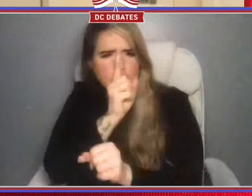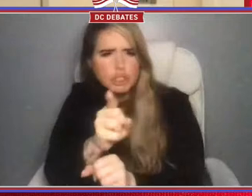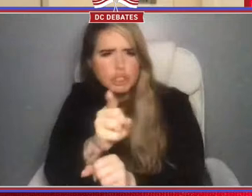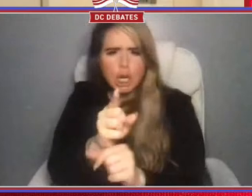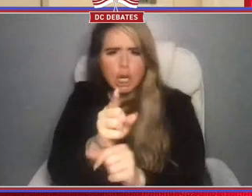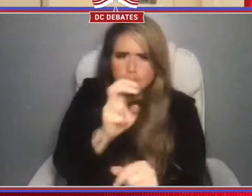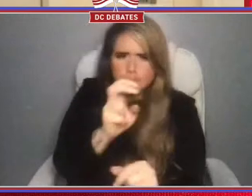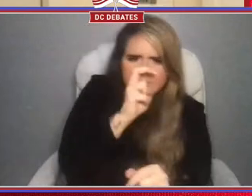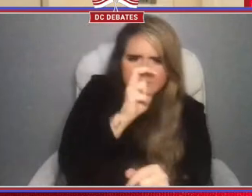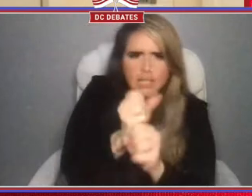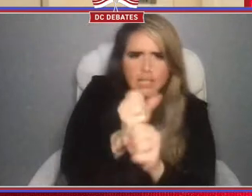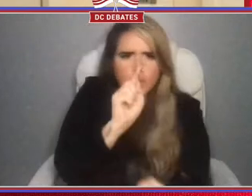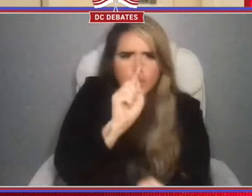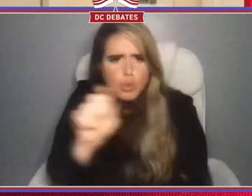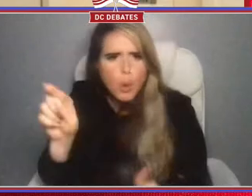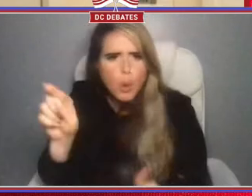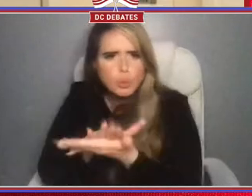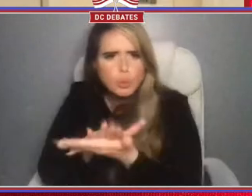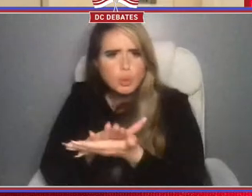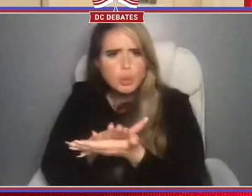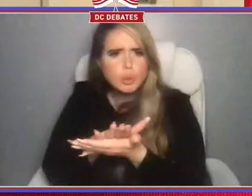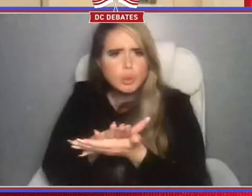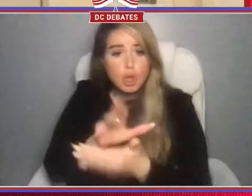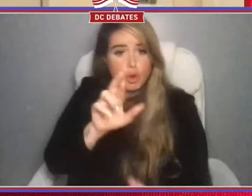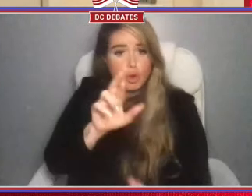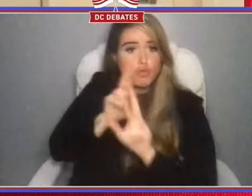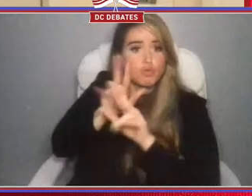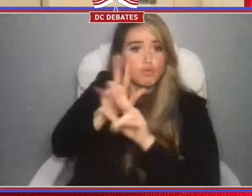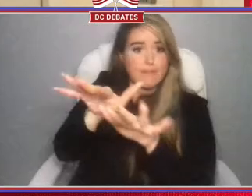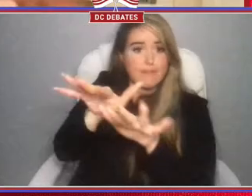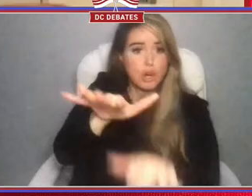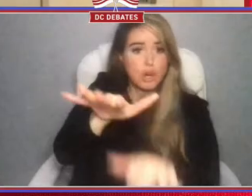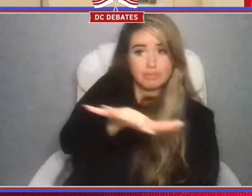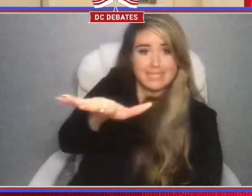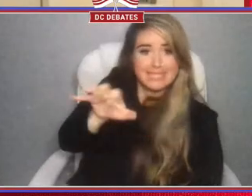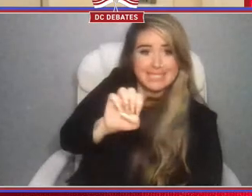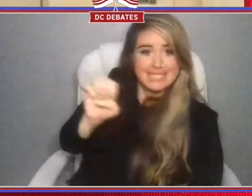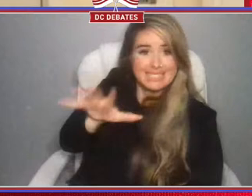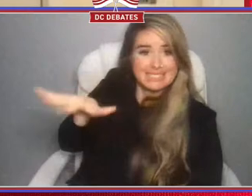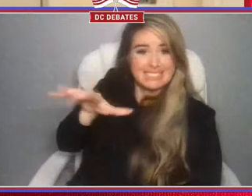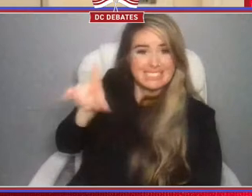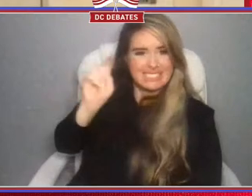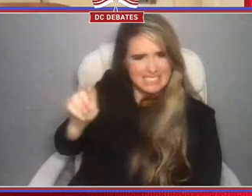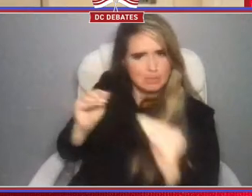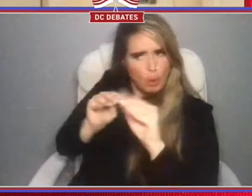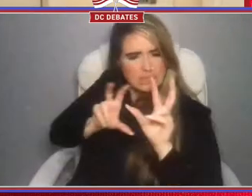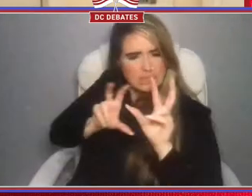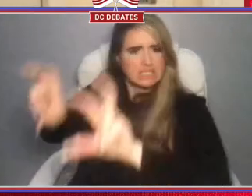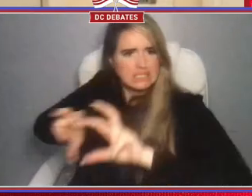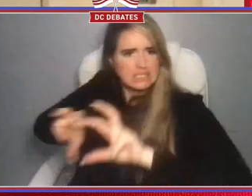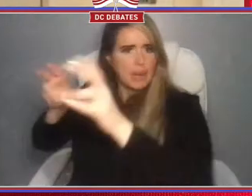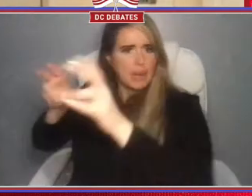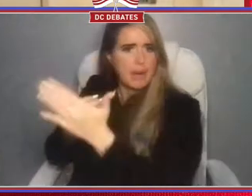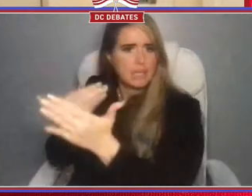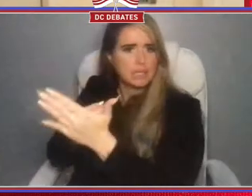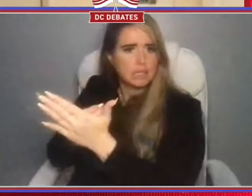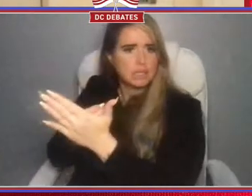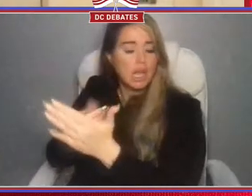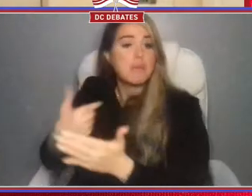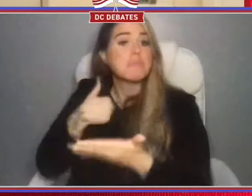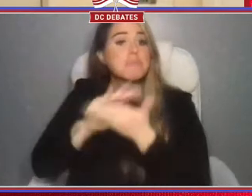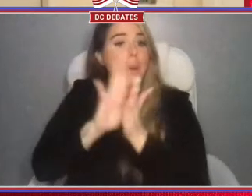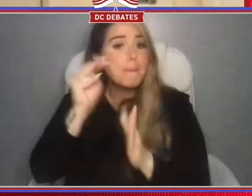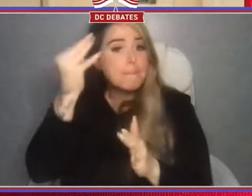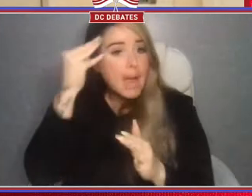predominantly east of the river are having funds where the deficiencies lie. As mayor of this great city, I will ensure that funds